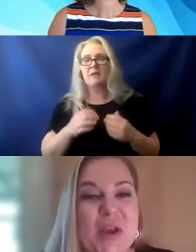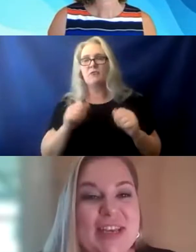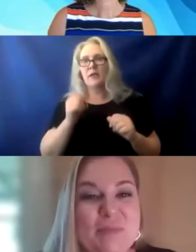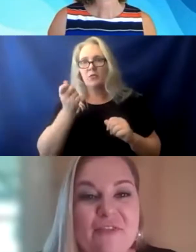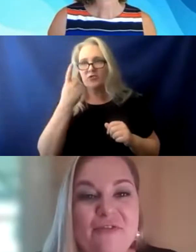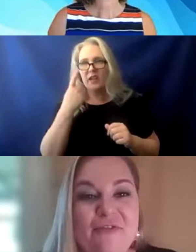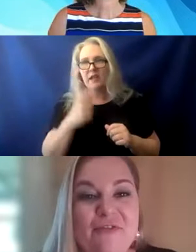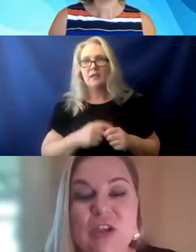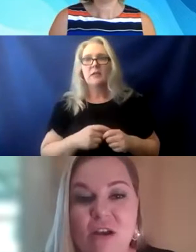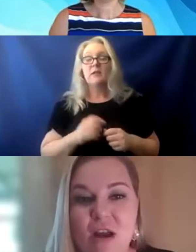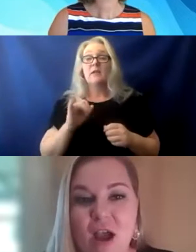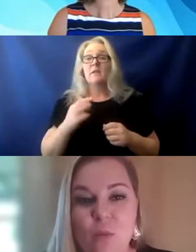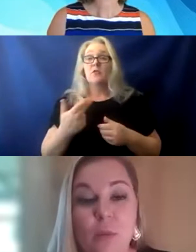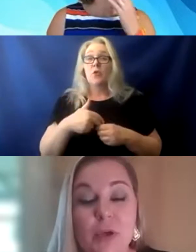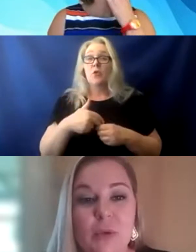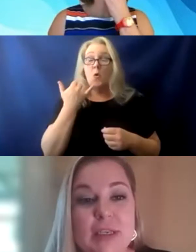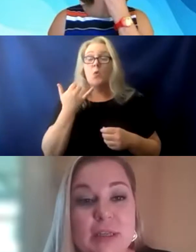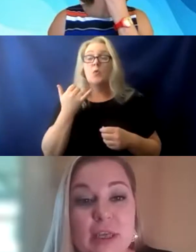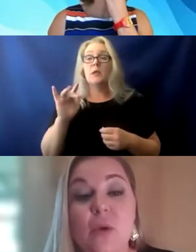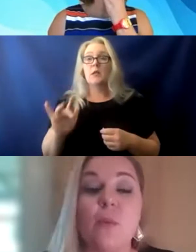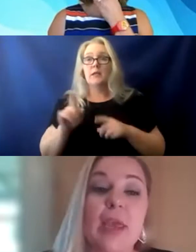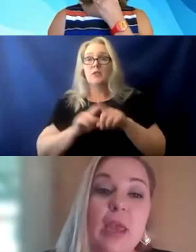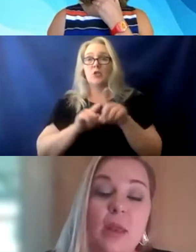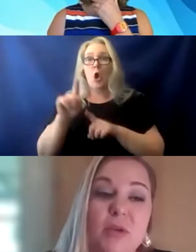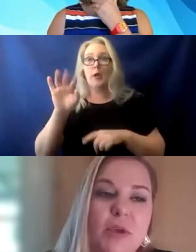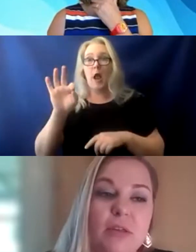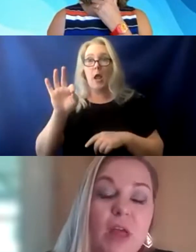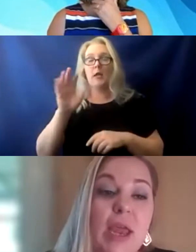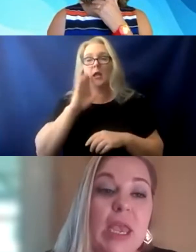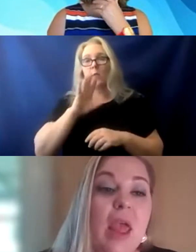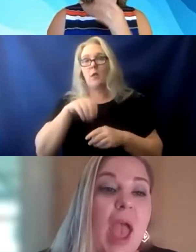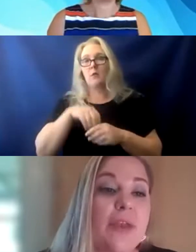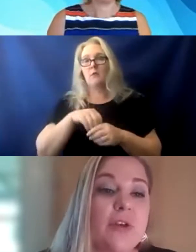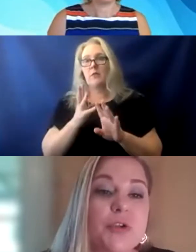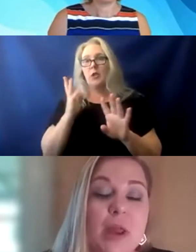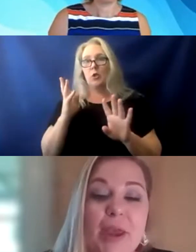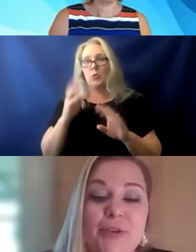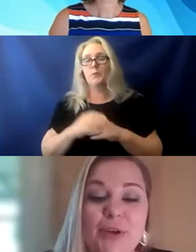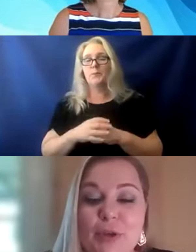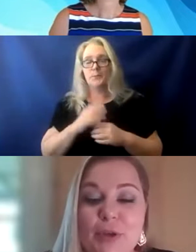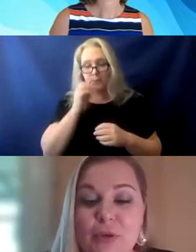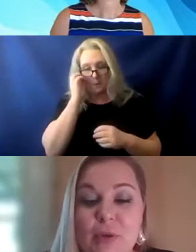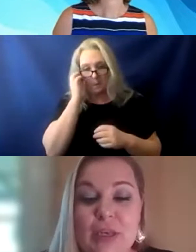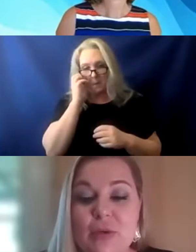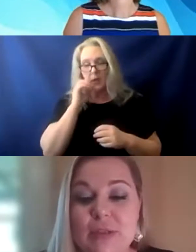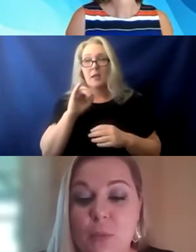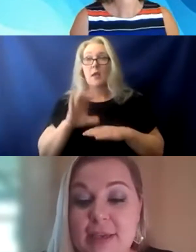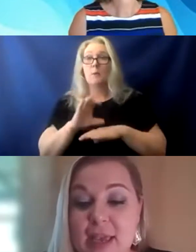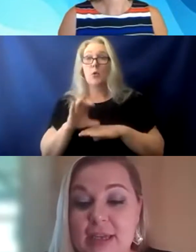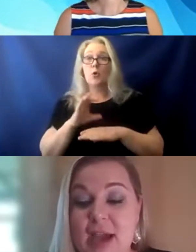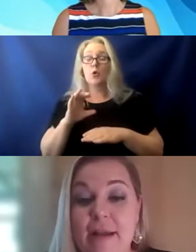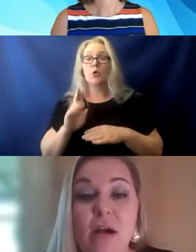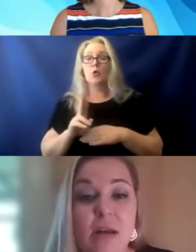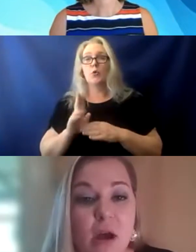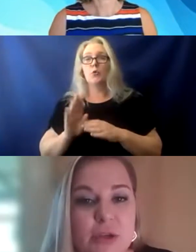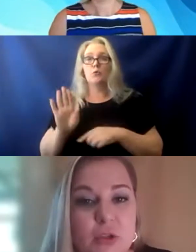you're joining us by phone, *9 will put you into the queue and we can unmute your line. And if you're joining by your computer, you can use the raise